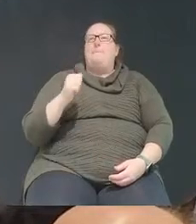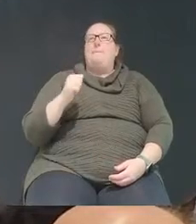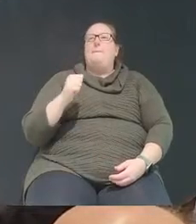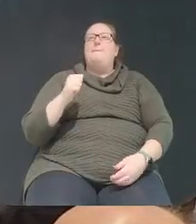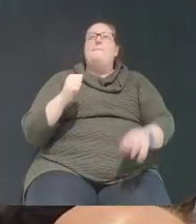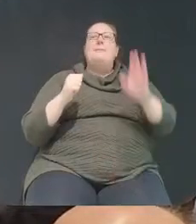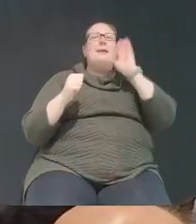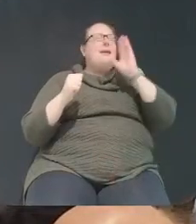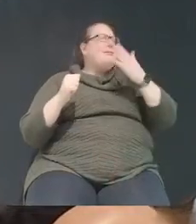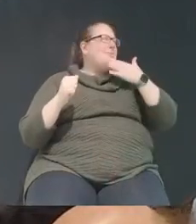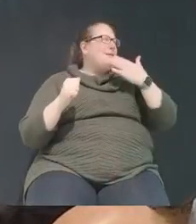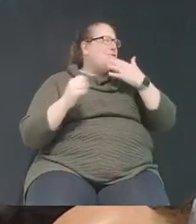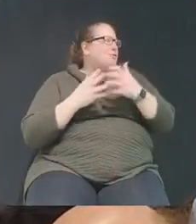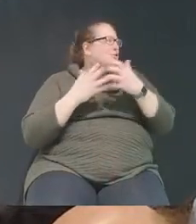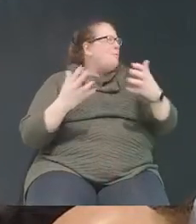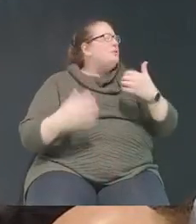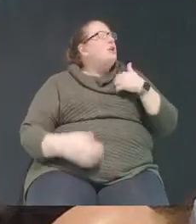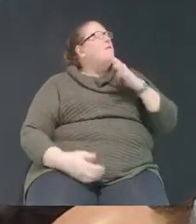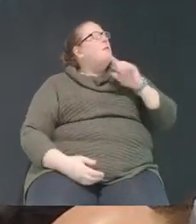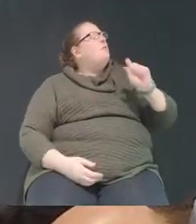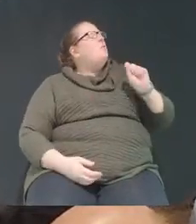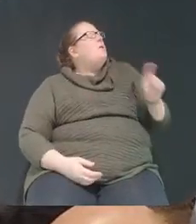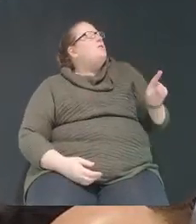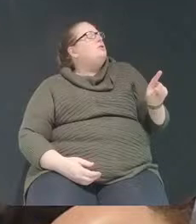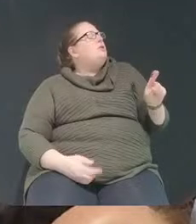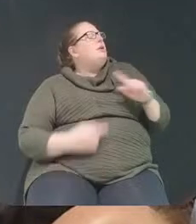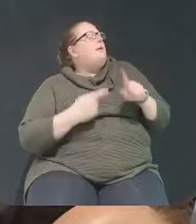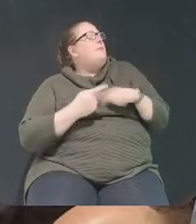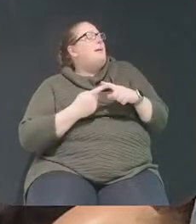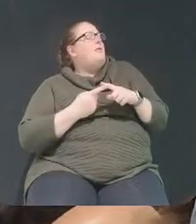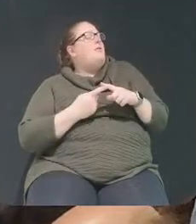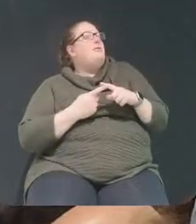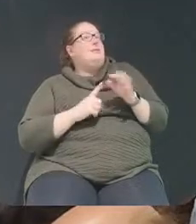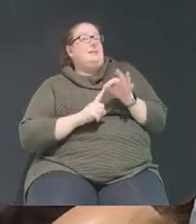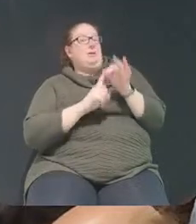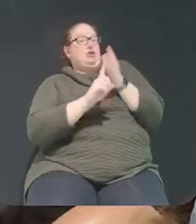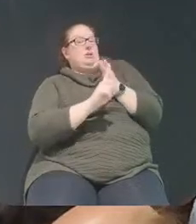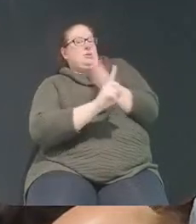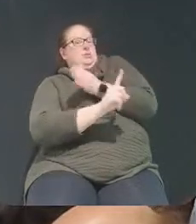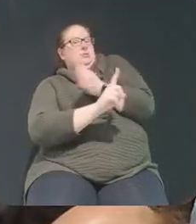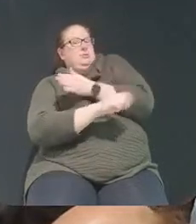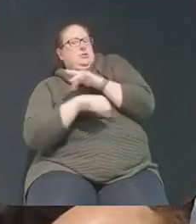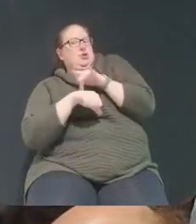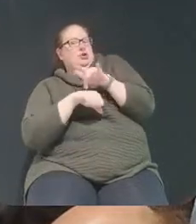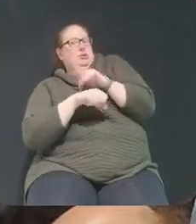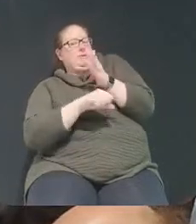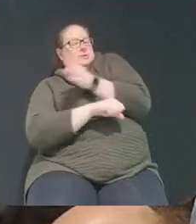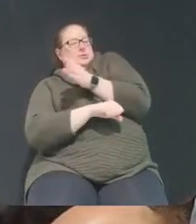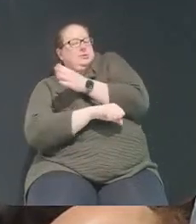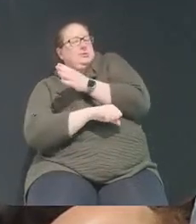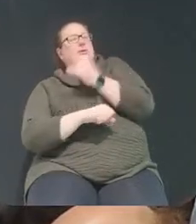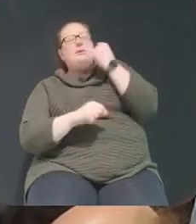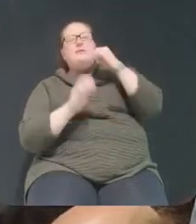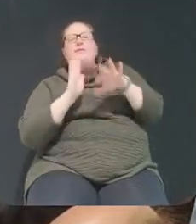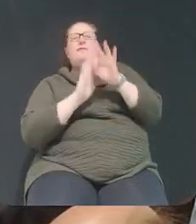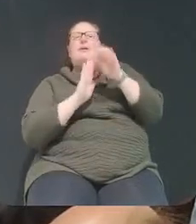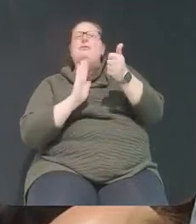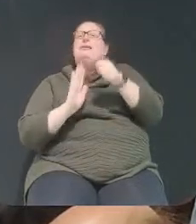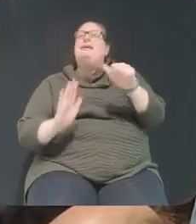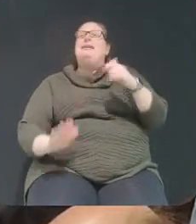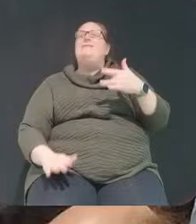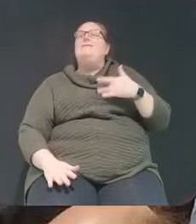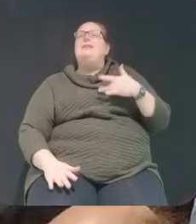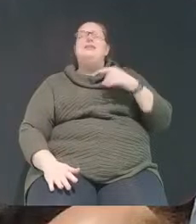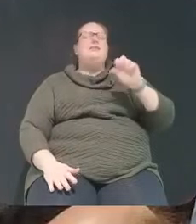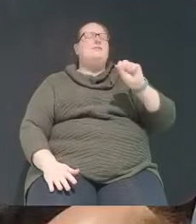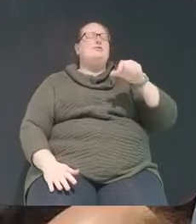Hi, thank you so much. I have a question about, especially in the early period, if you ever came across any notion of